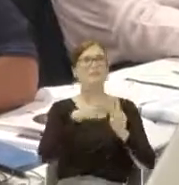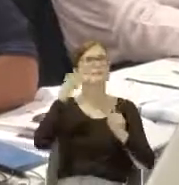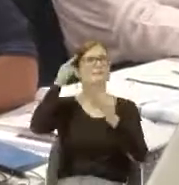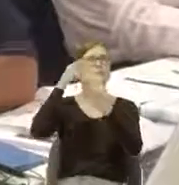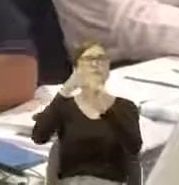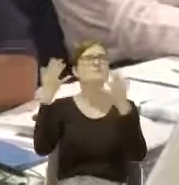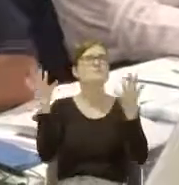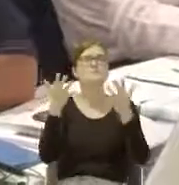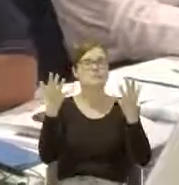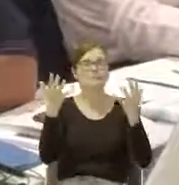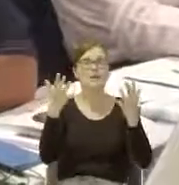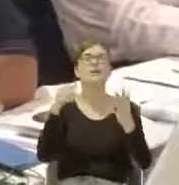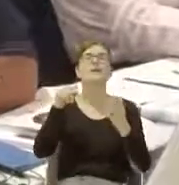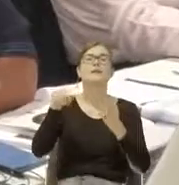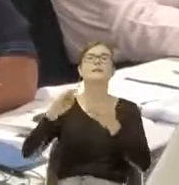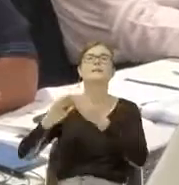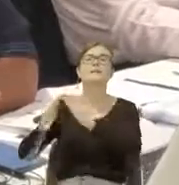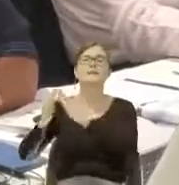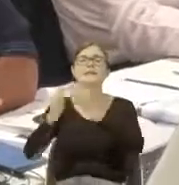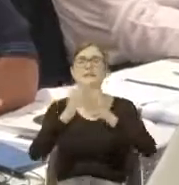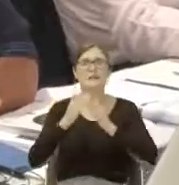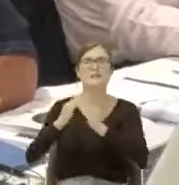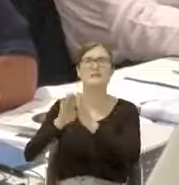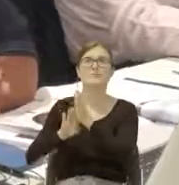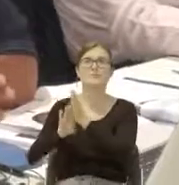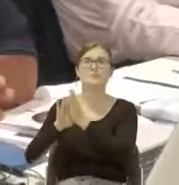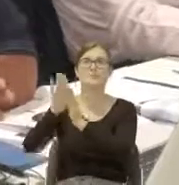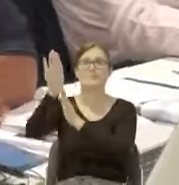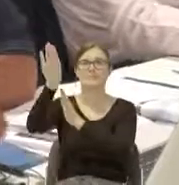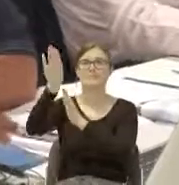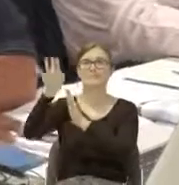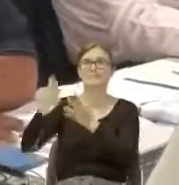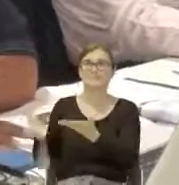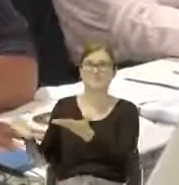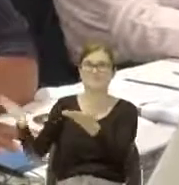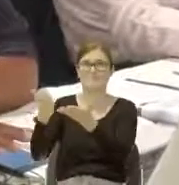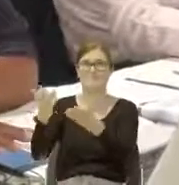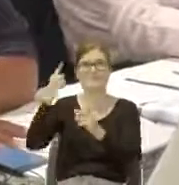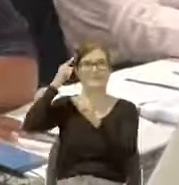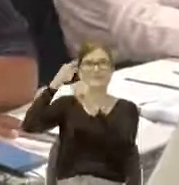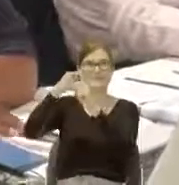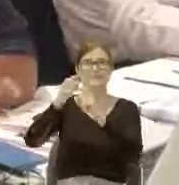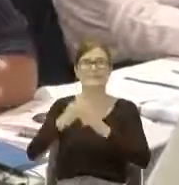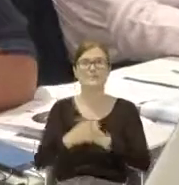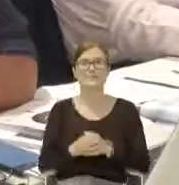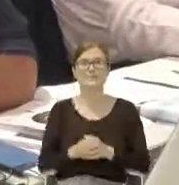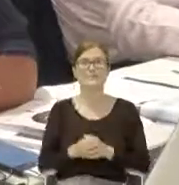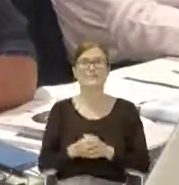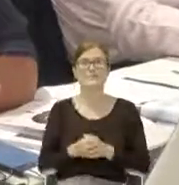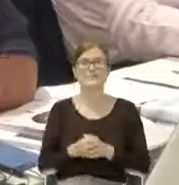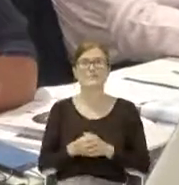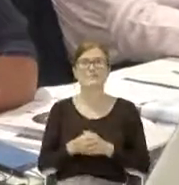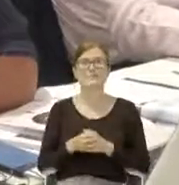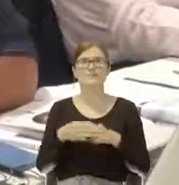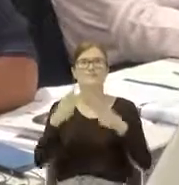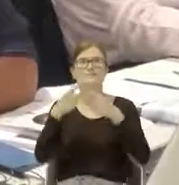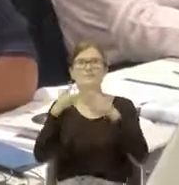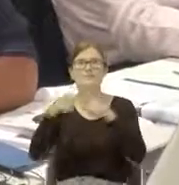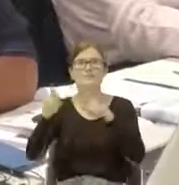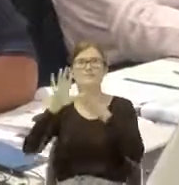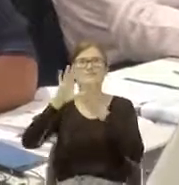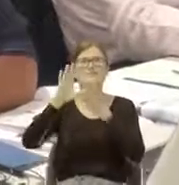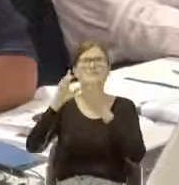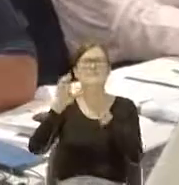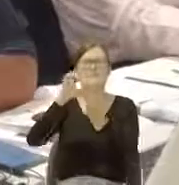1, the metropolitan cities. 2, the intermediate cities. And lastly, the small